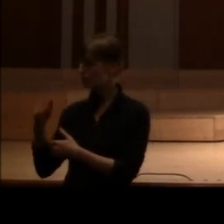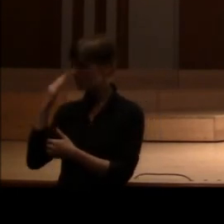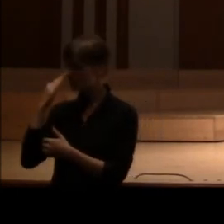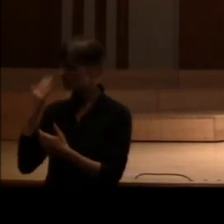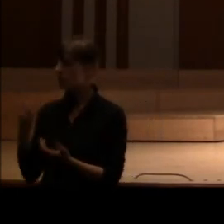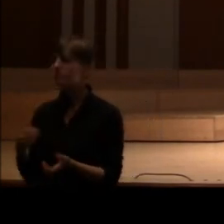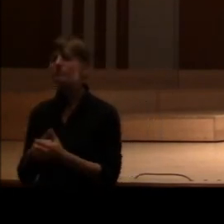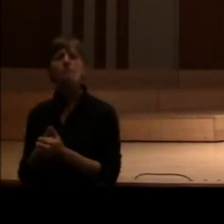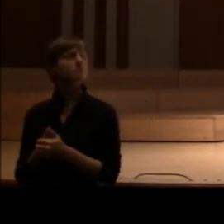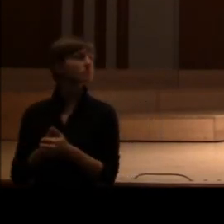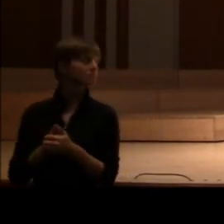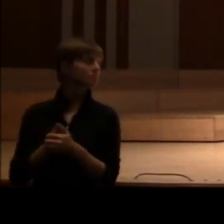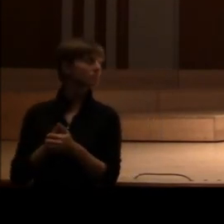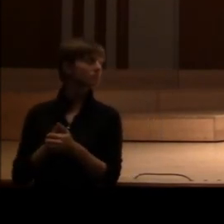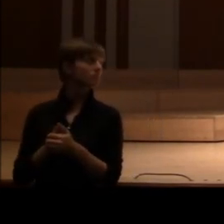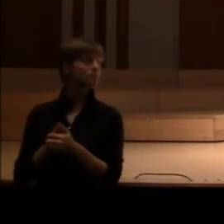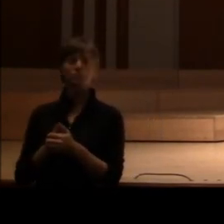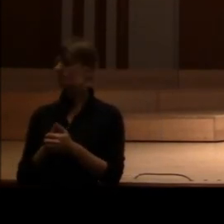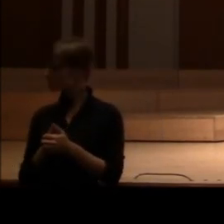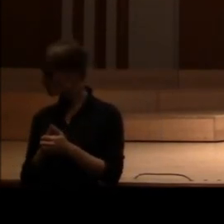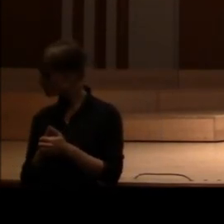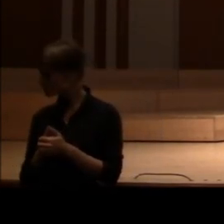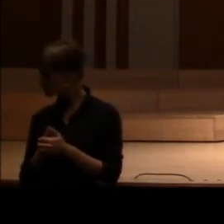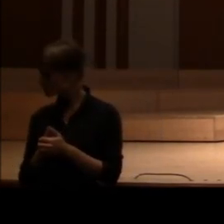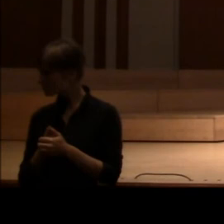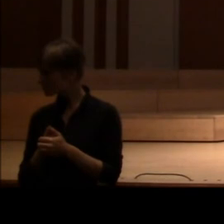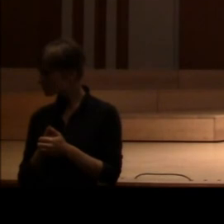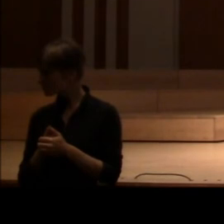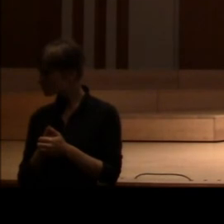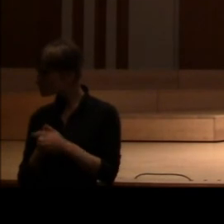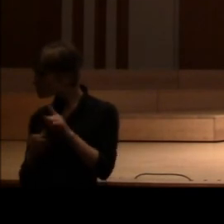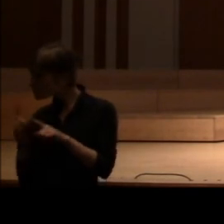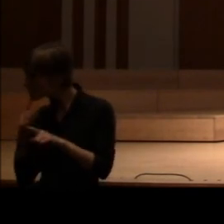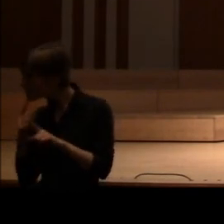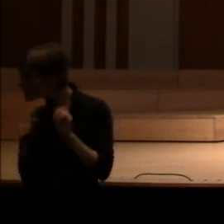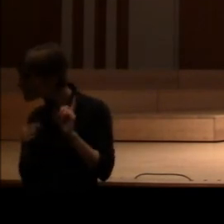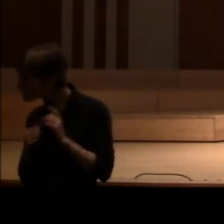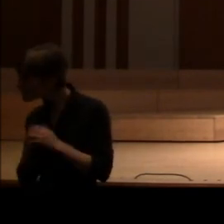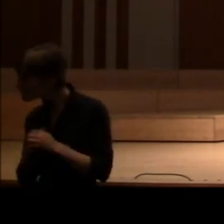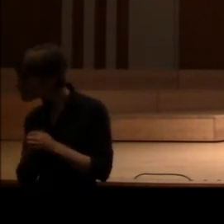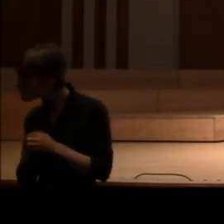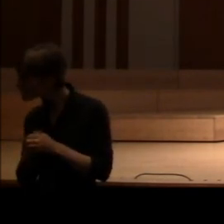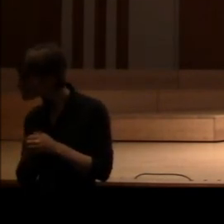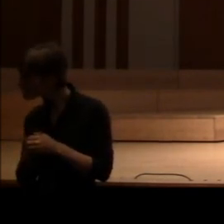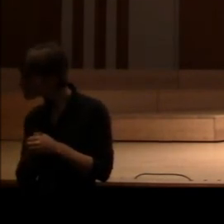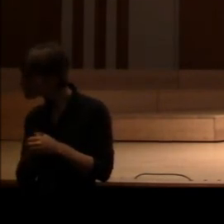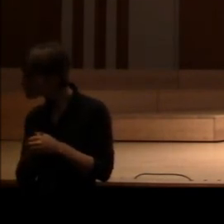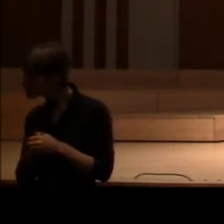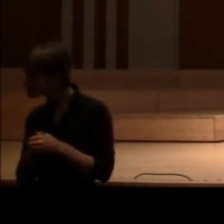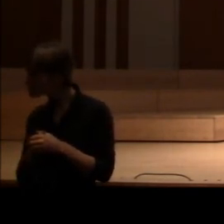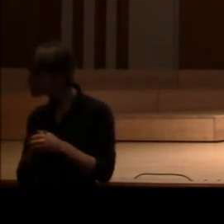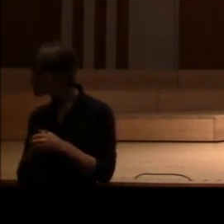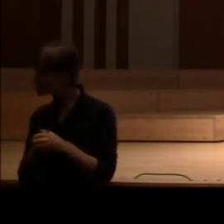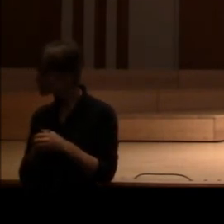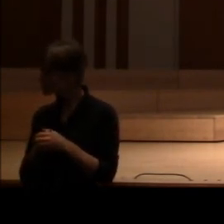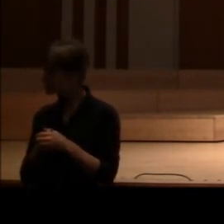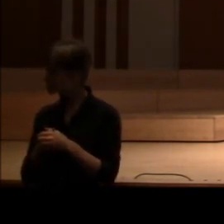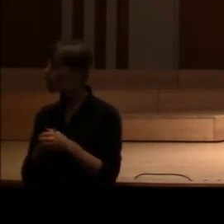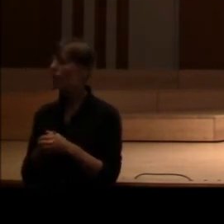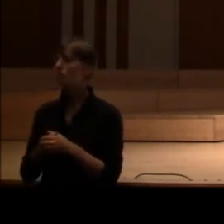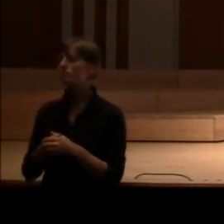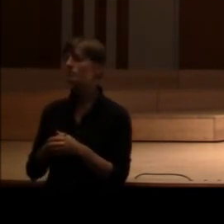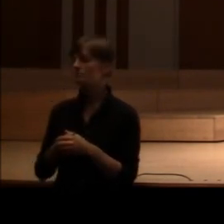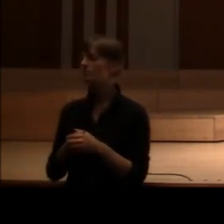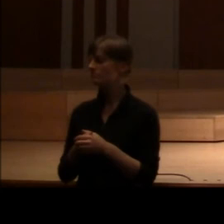call themselves writers? All of your students call themselves writers? A few people. Okay, so that's a really major part, I